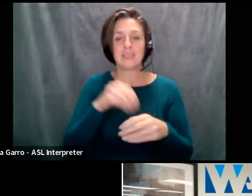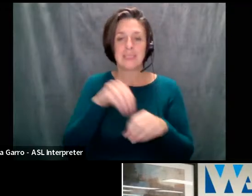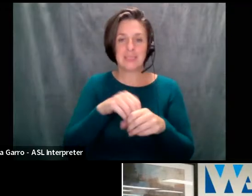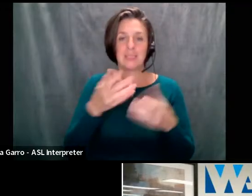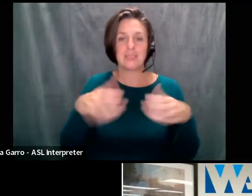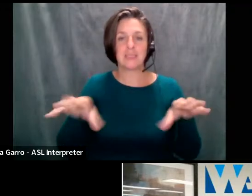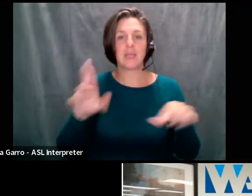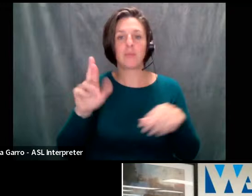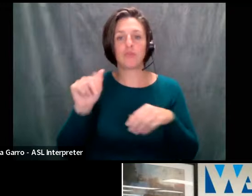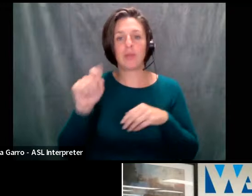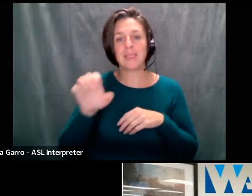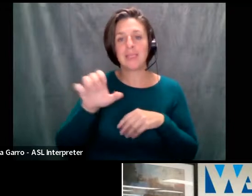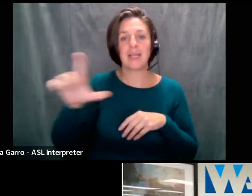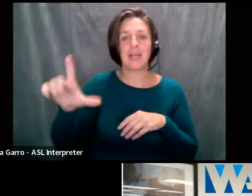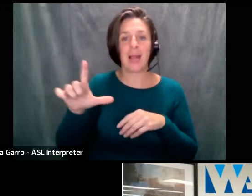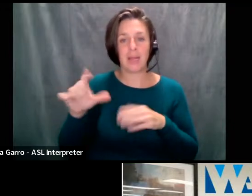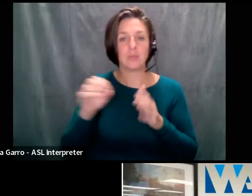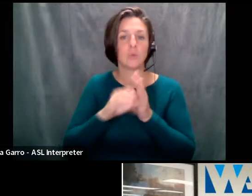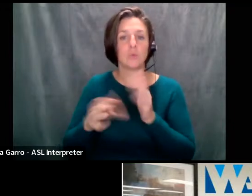EL students increased to